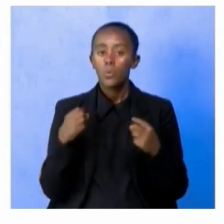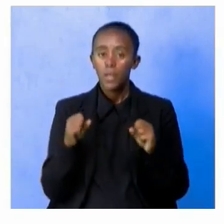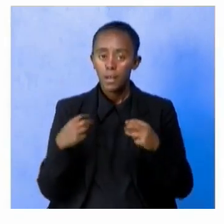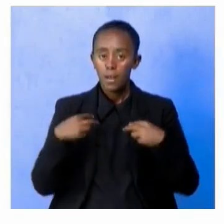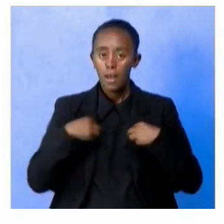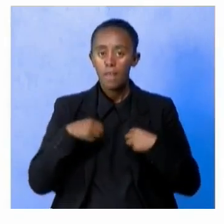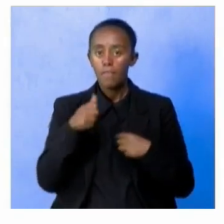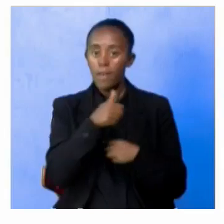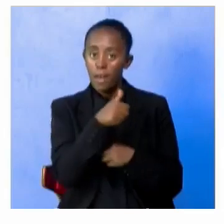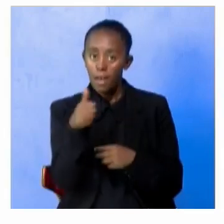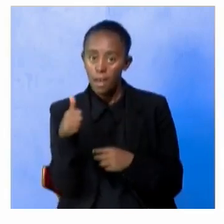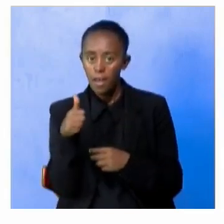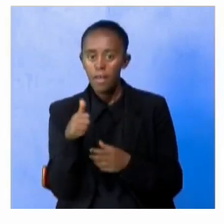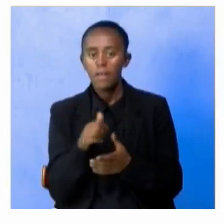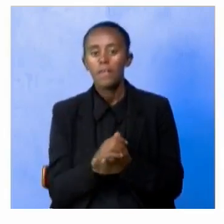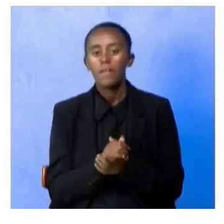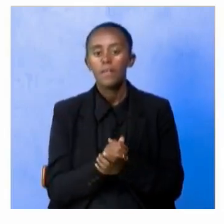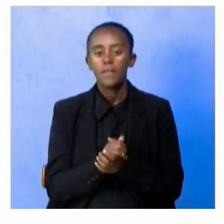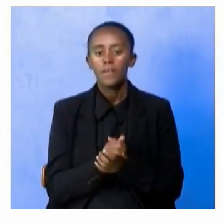a